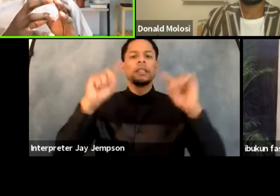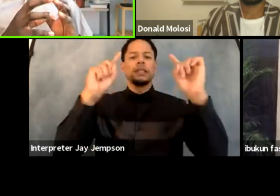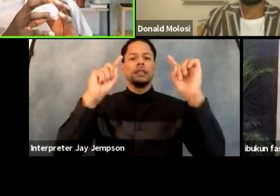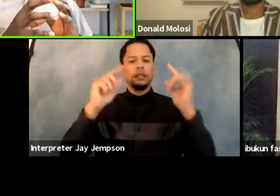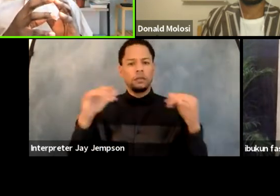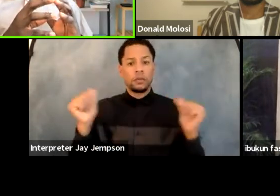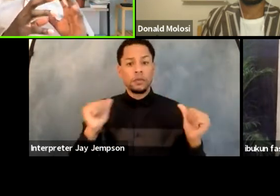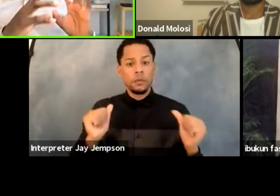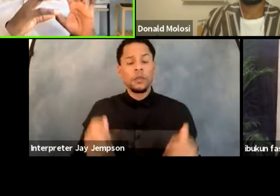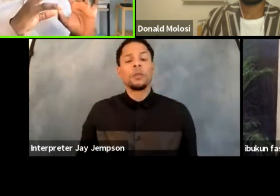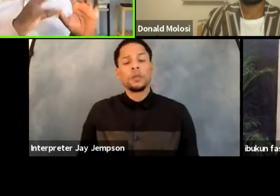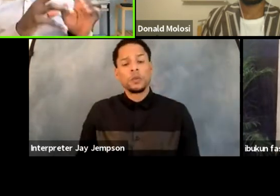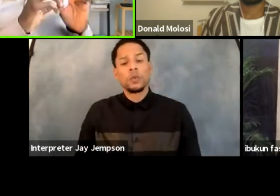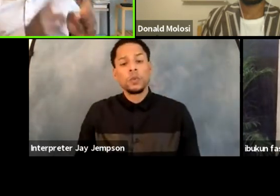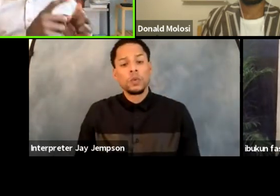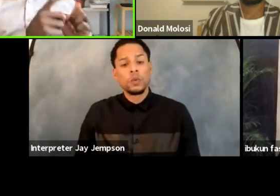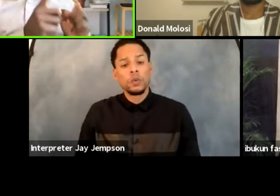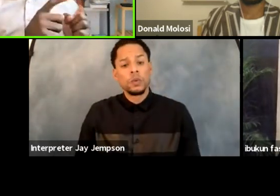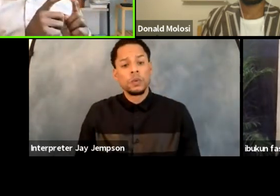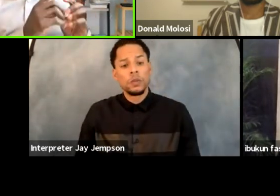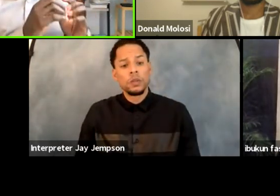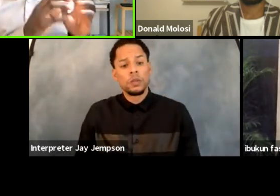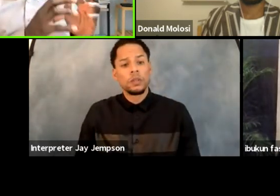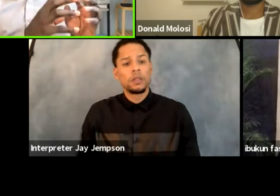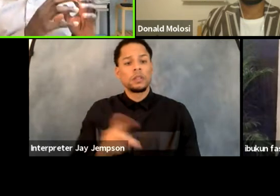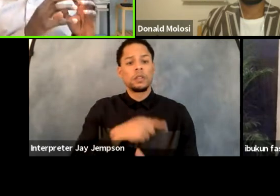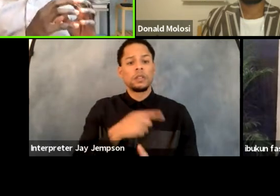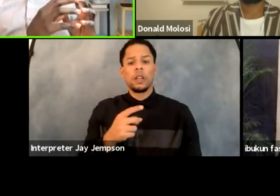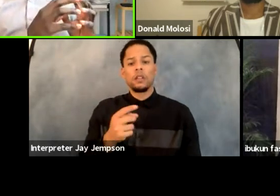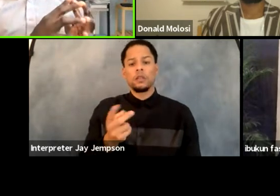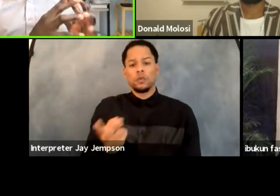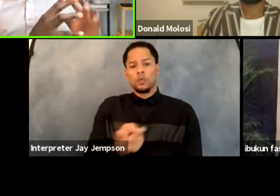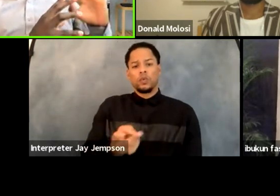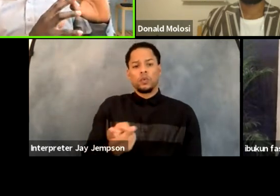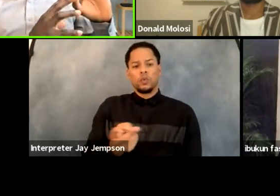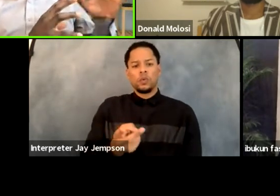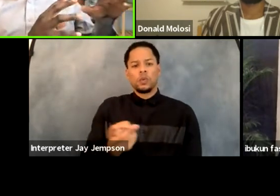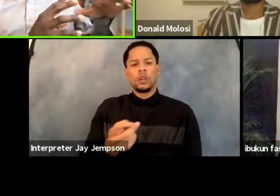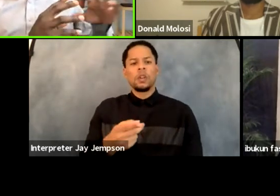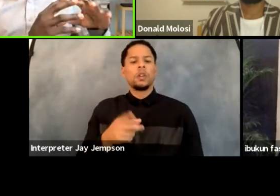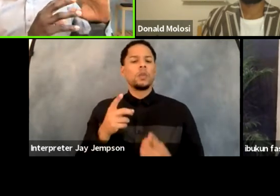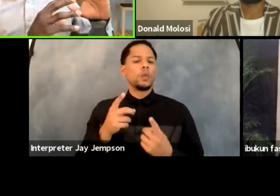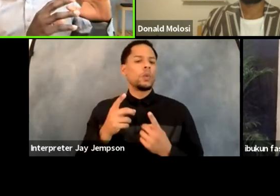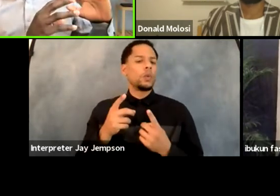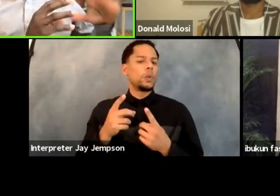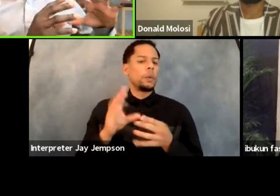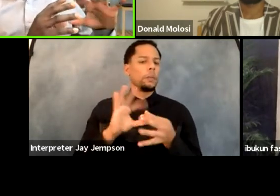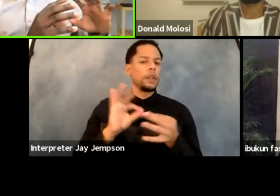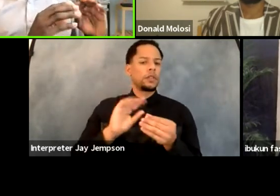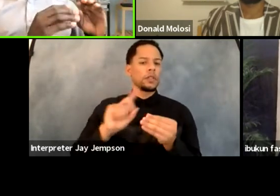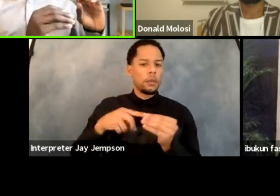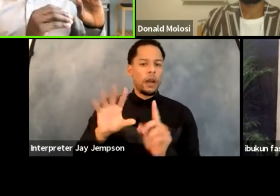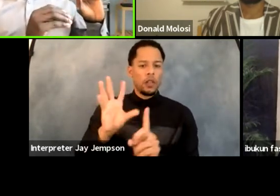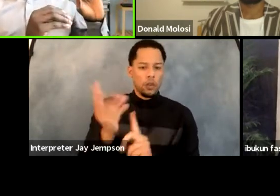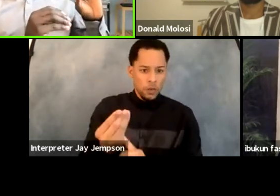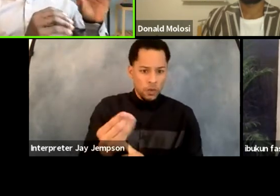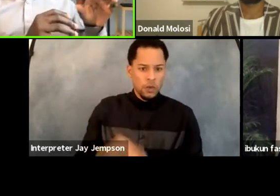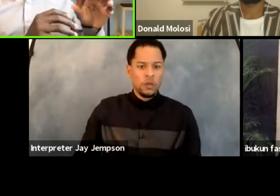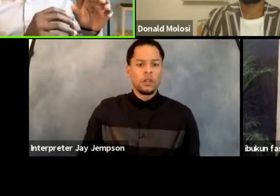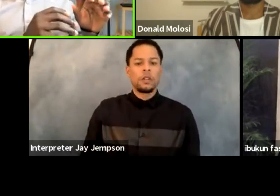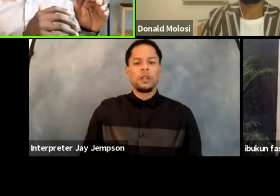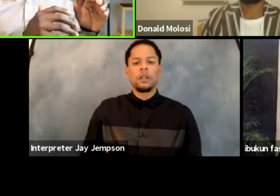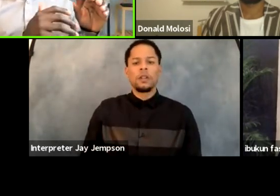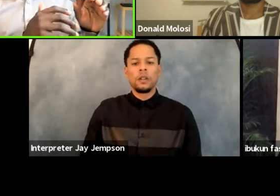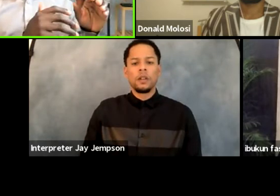to, the community again. You know, for Donut, even though you do your archival work, you do the research and you're asking all of